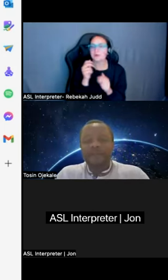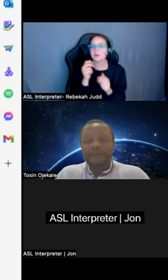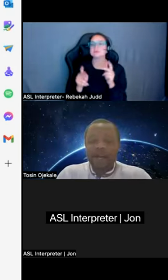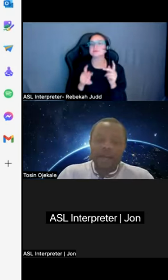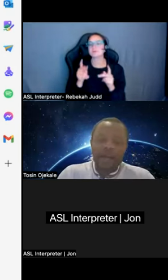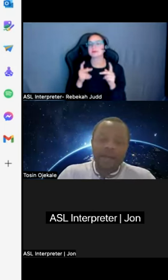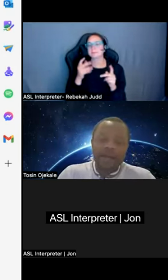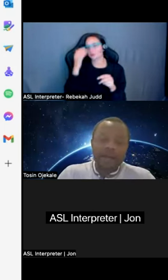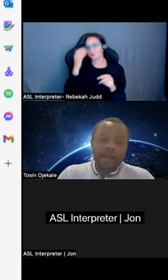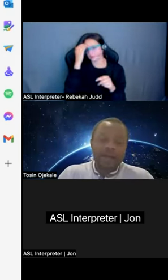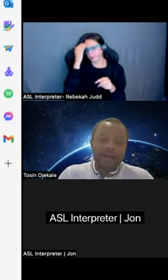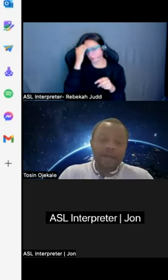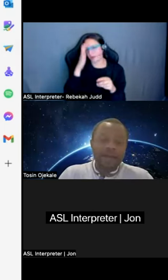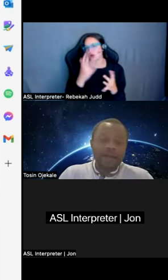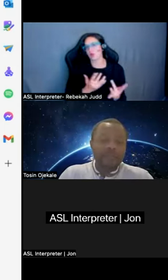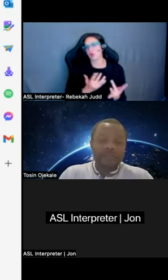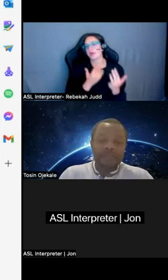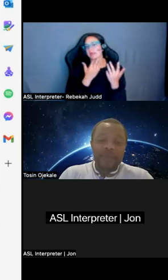there's a fire